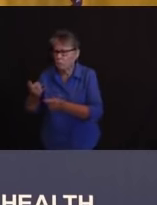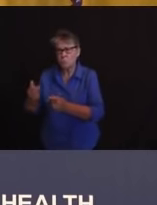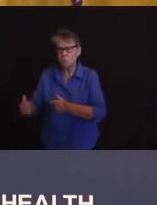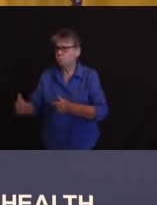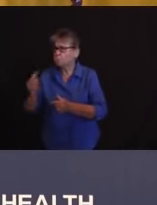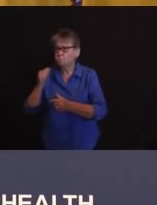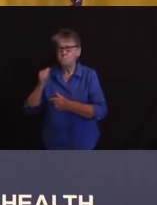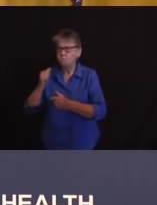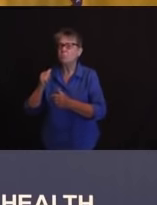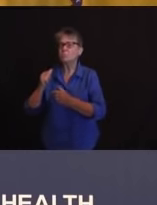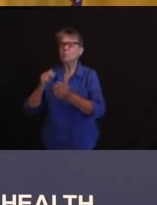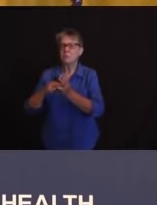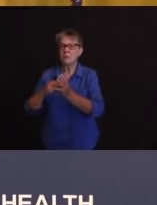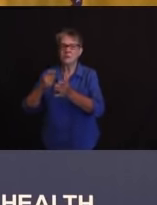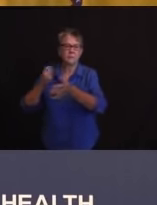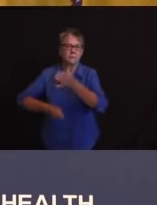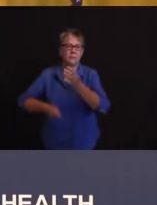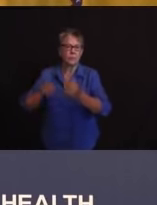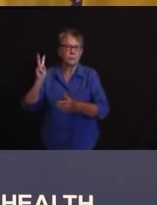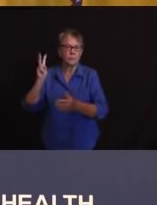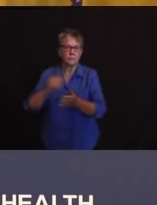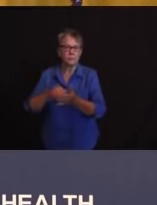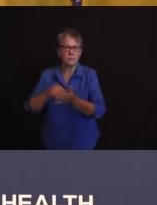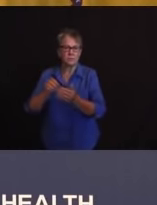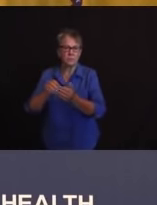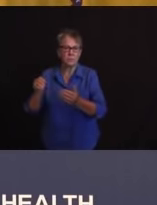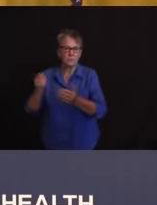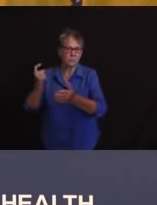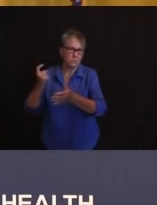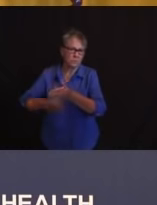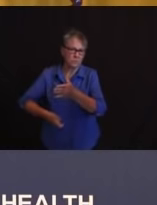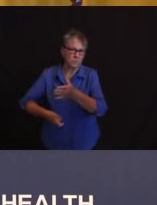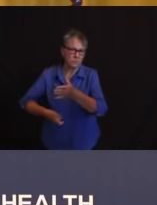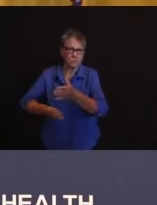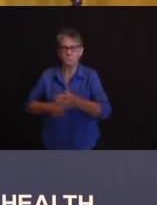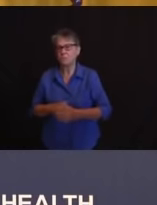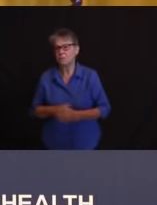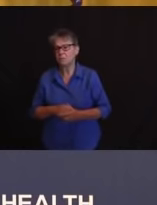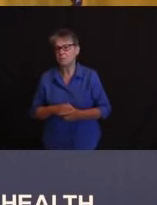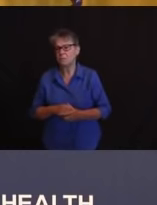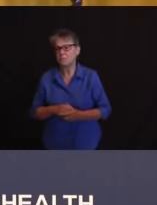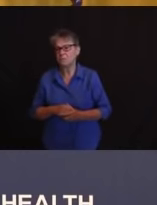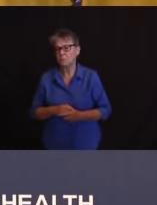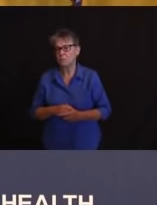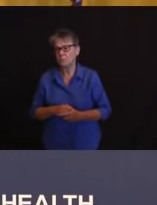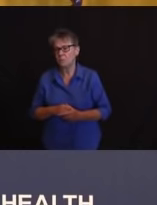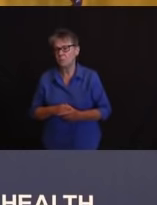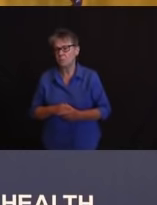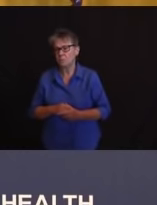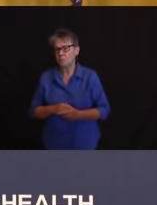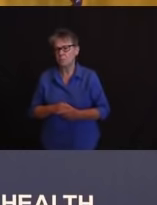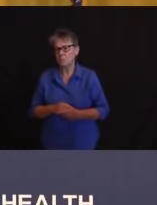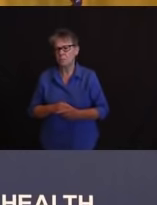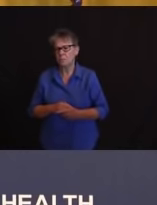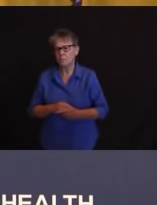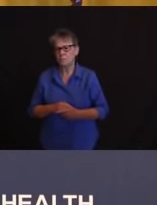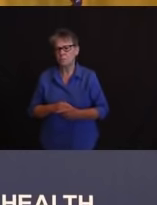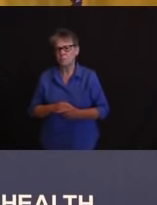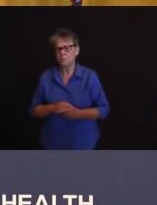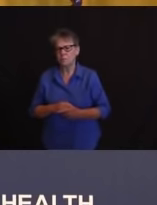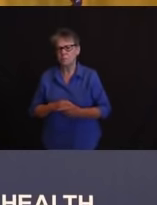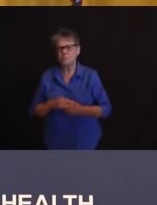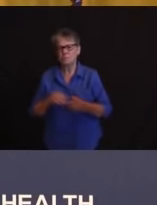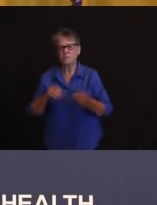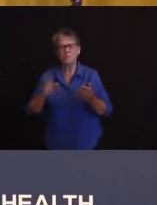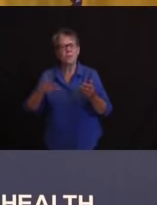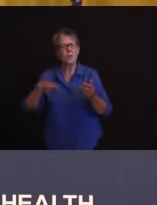And then two more. Many readers wondered why New Jersey's death rate continues to be so high compared to other states, even as